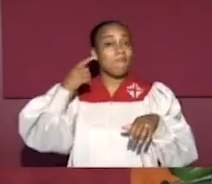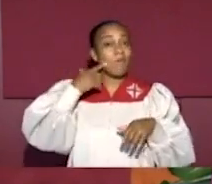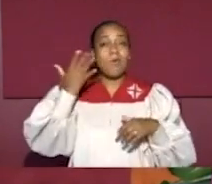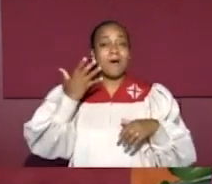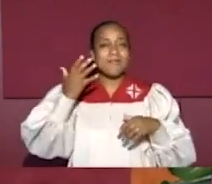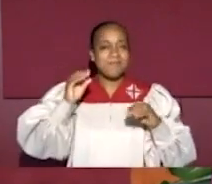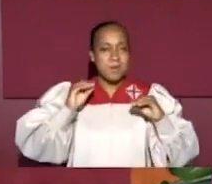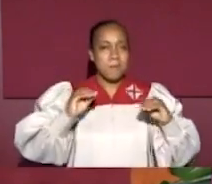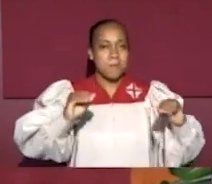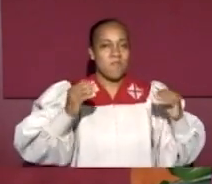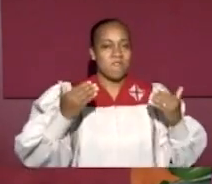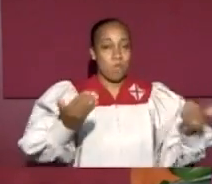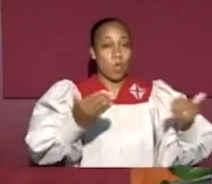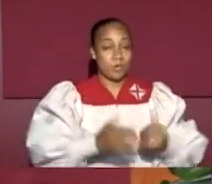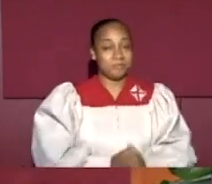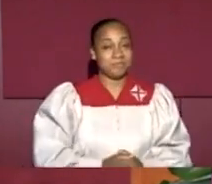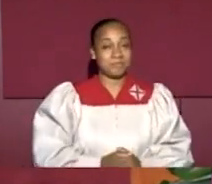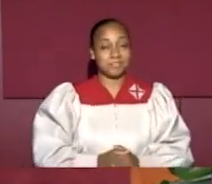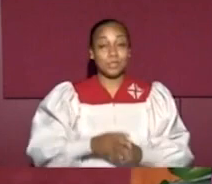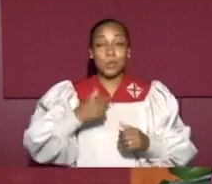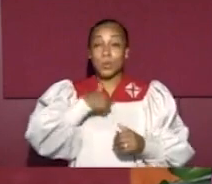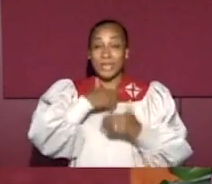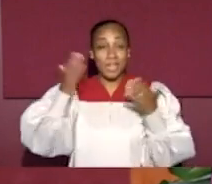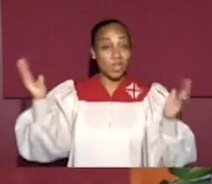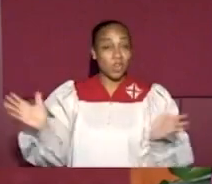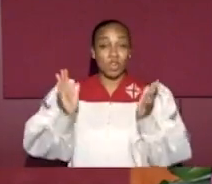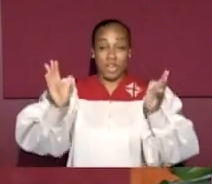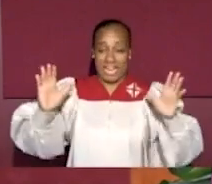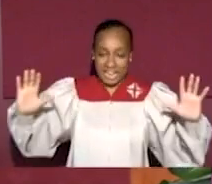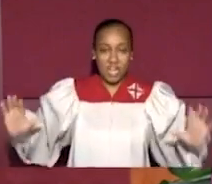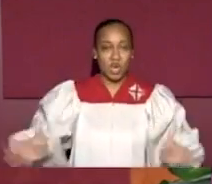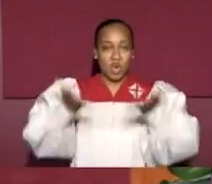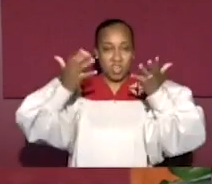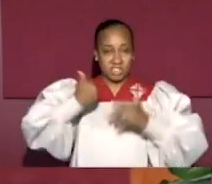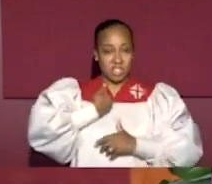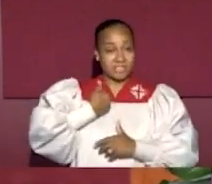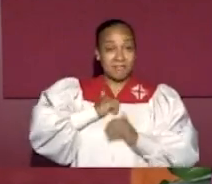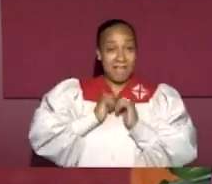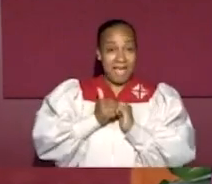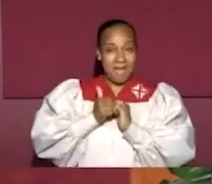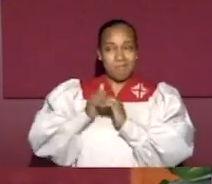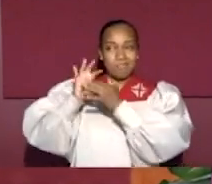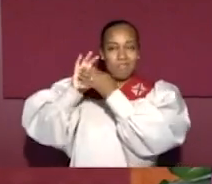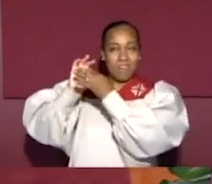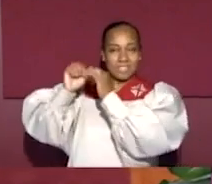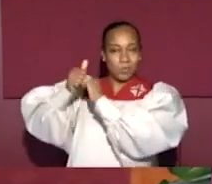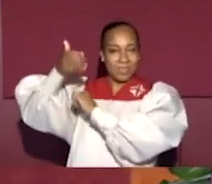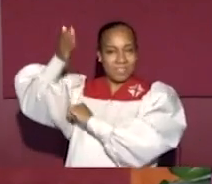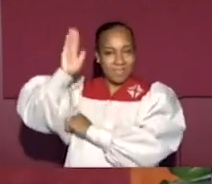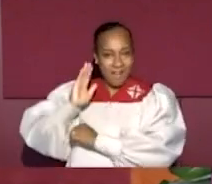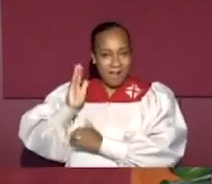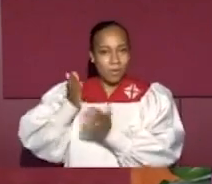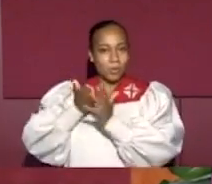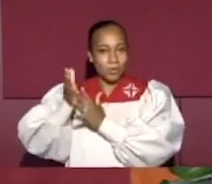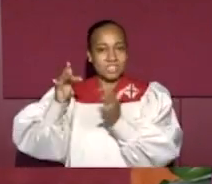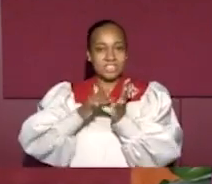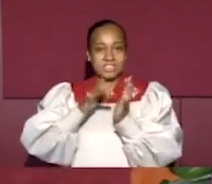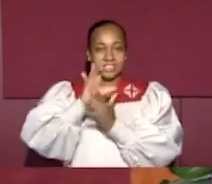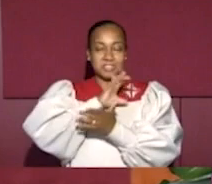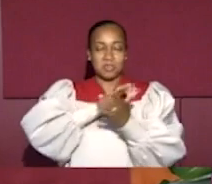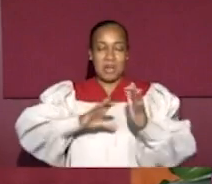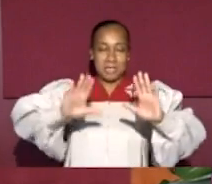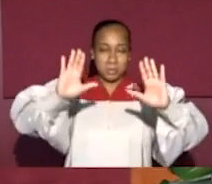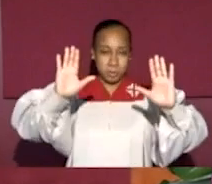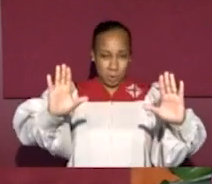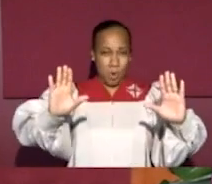forward. But we encourage ourselves out of the relationship that we have with God through Jesus Christ. So if I am struggling